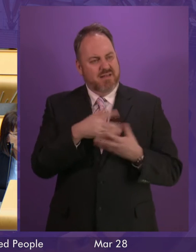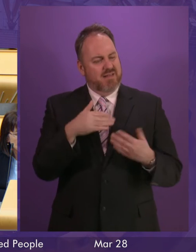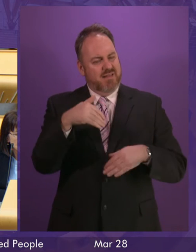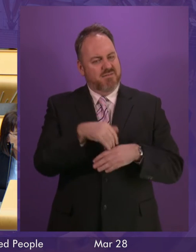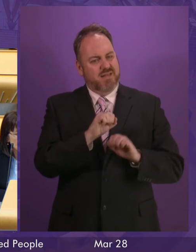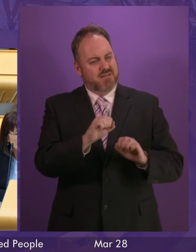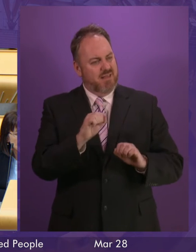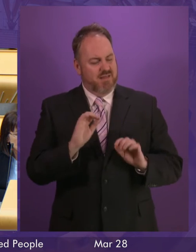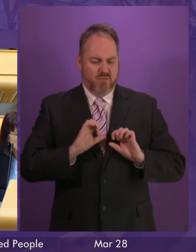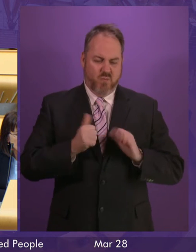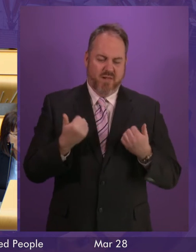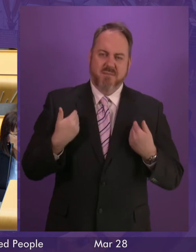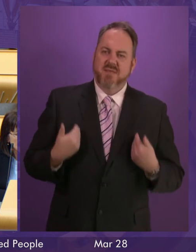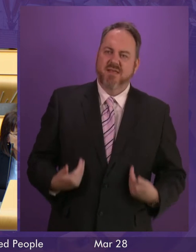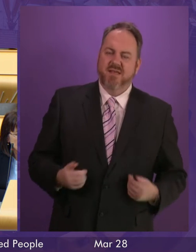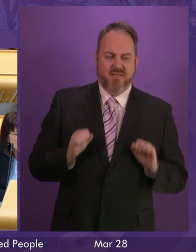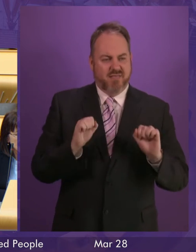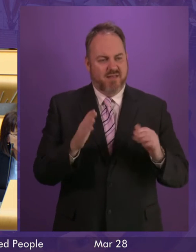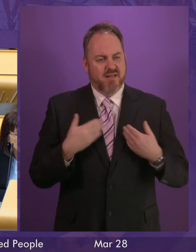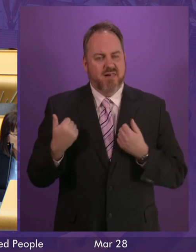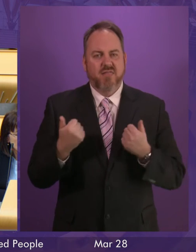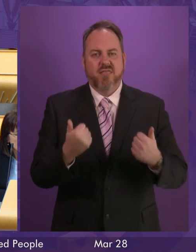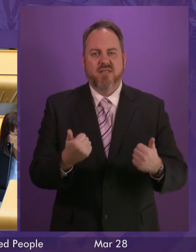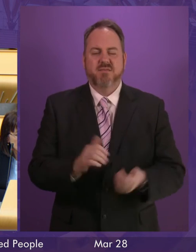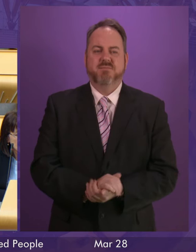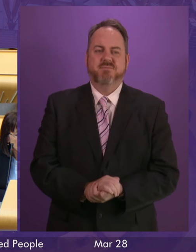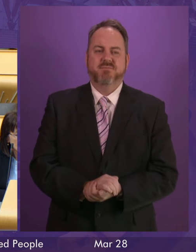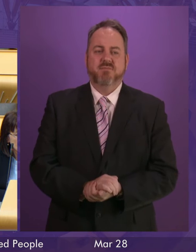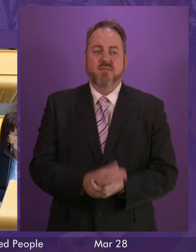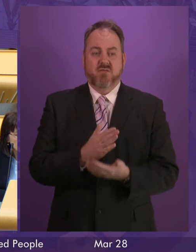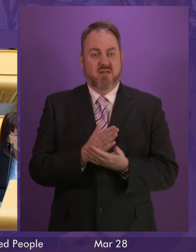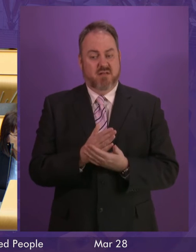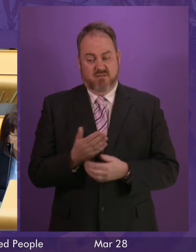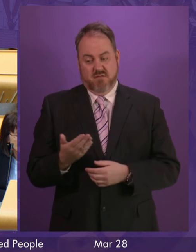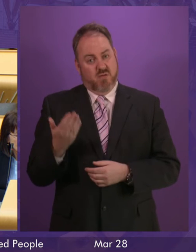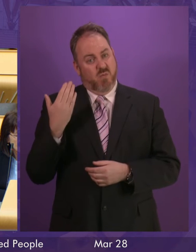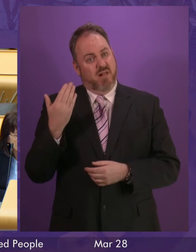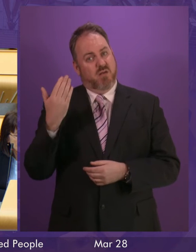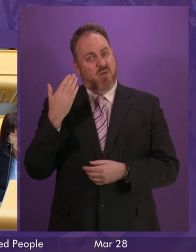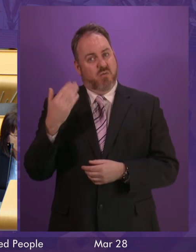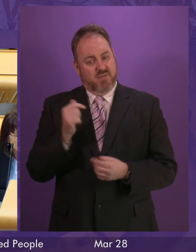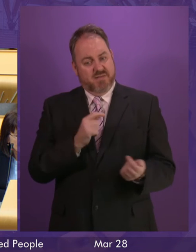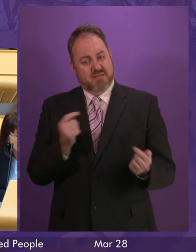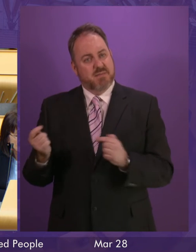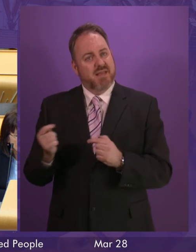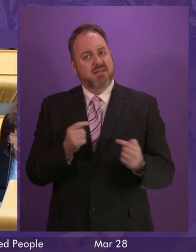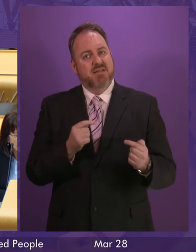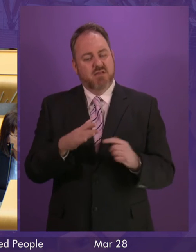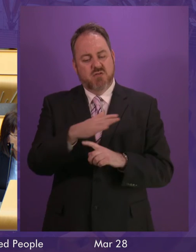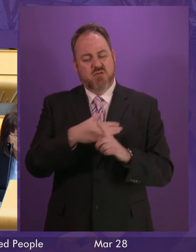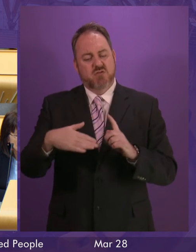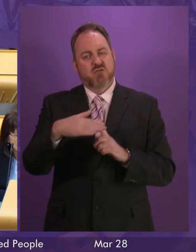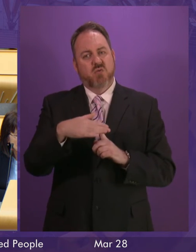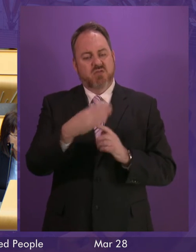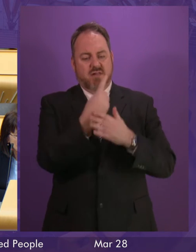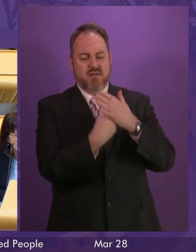health of a disabled person. And just a few weeks ago, we debated social isolation and loneliness,